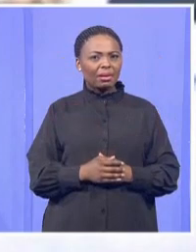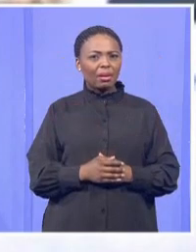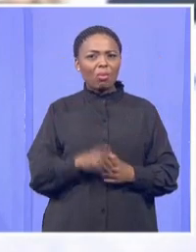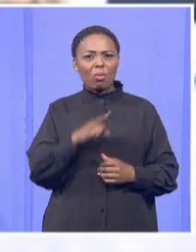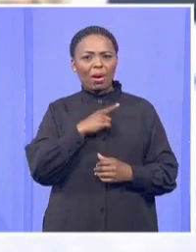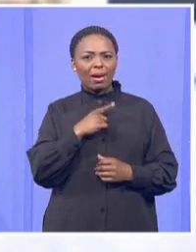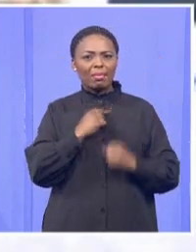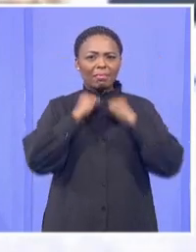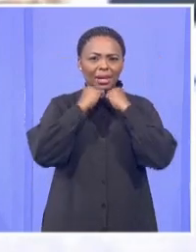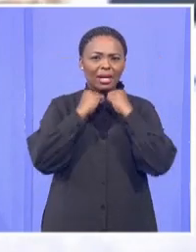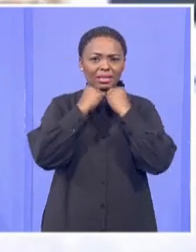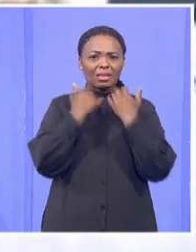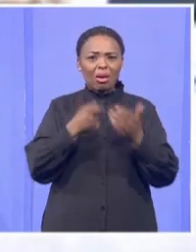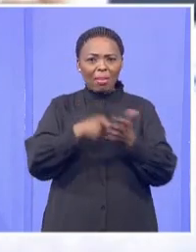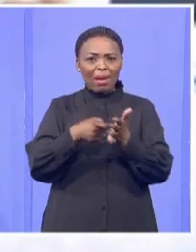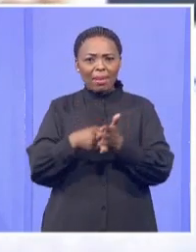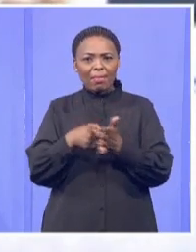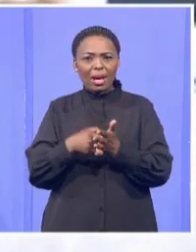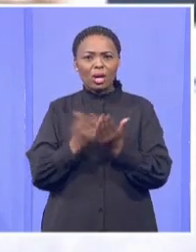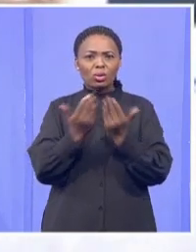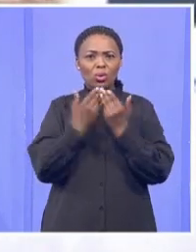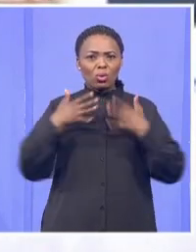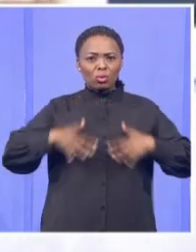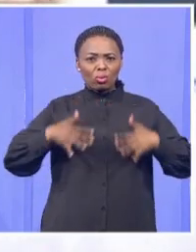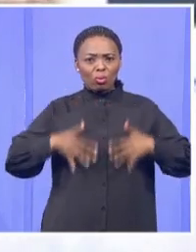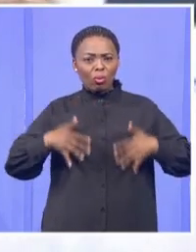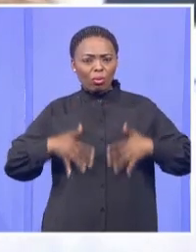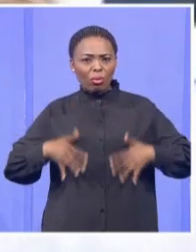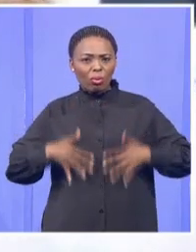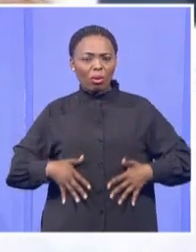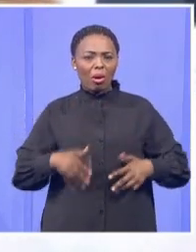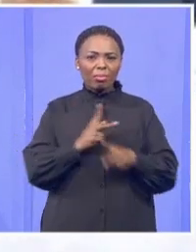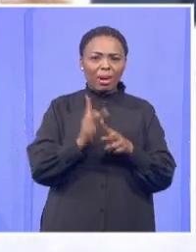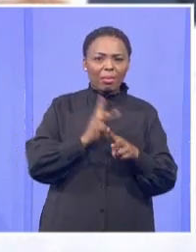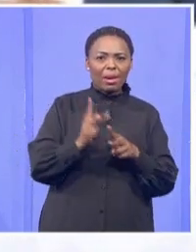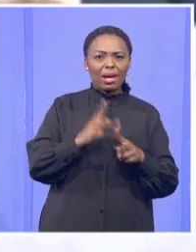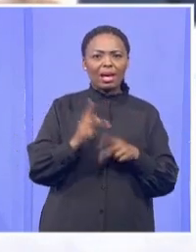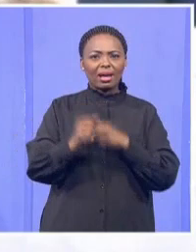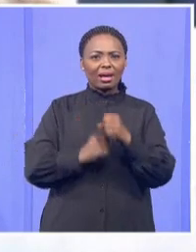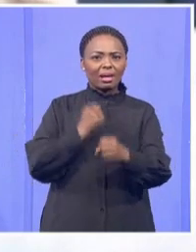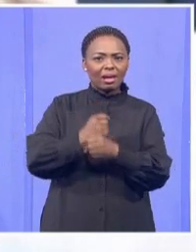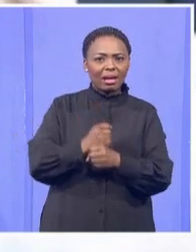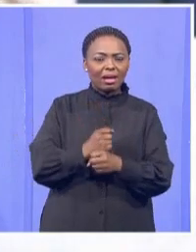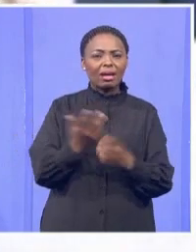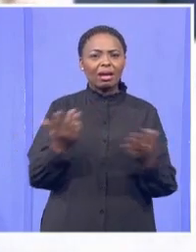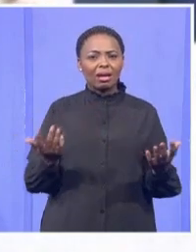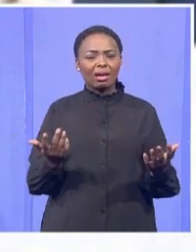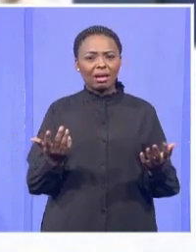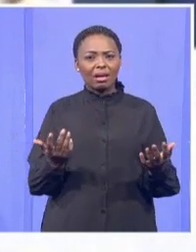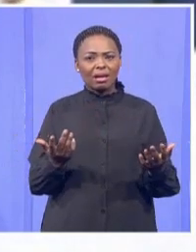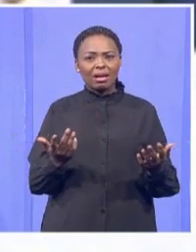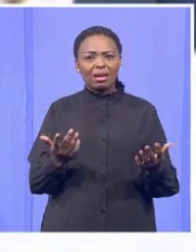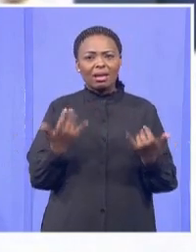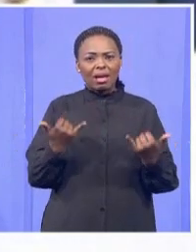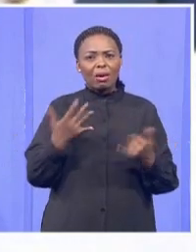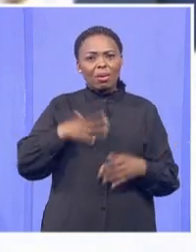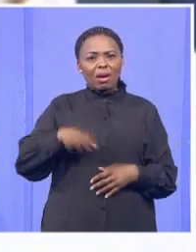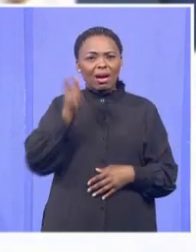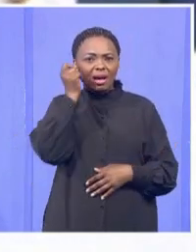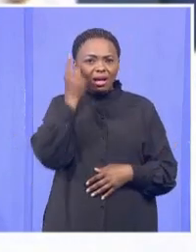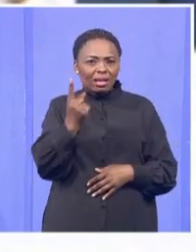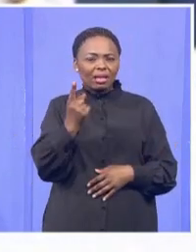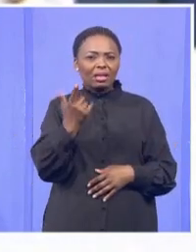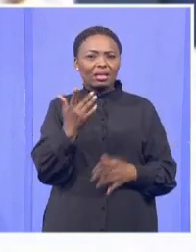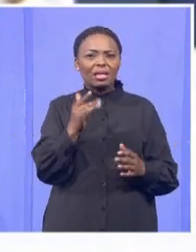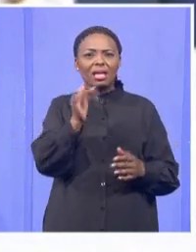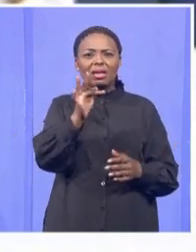uniform in preparation for their kids to go to that particular school. So I want to understand the logic regarding that